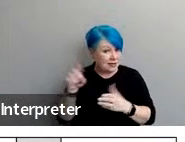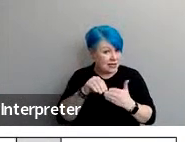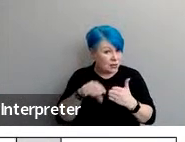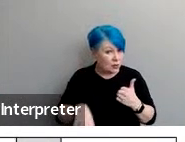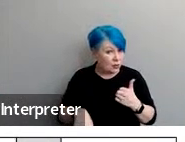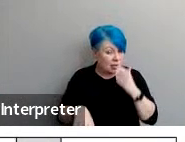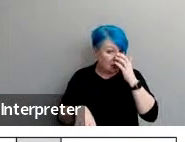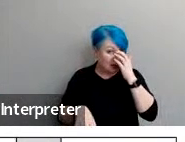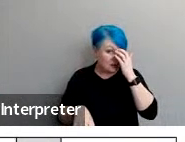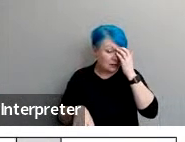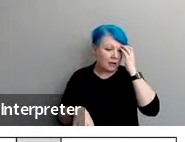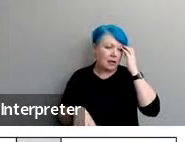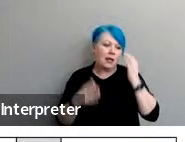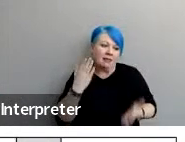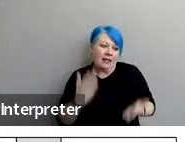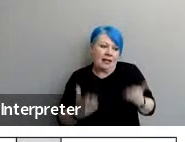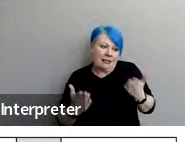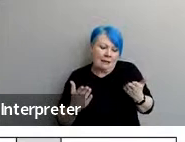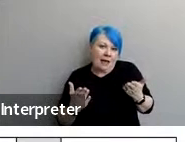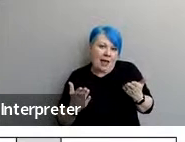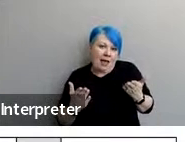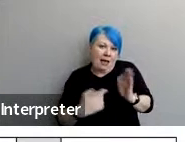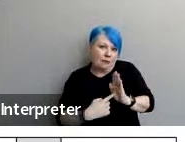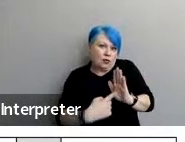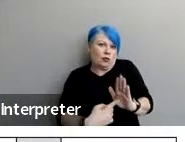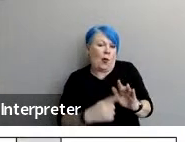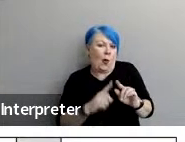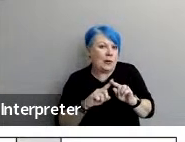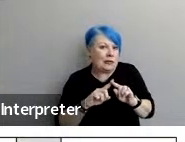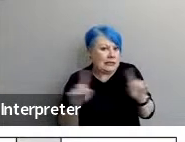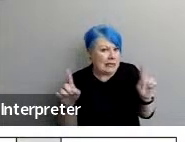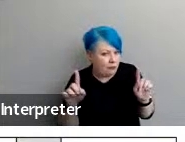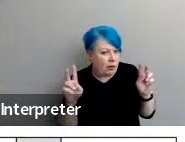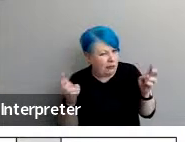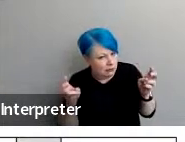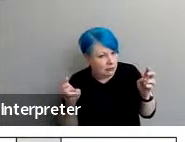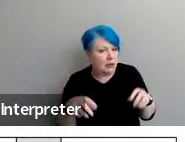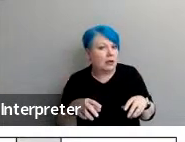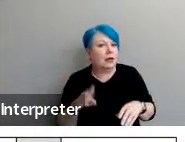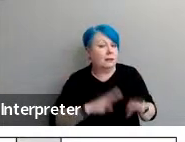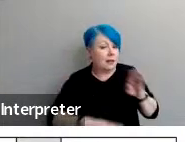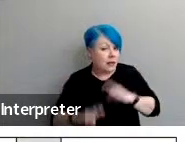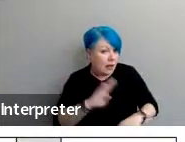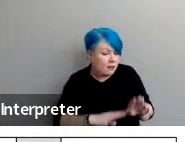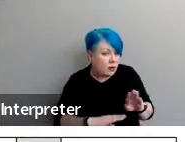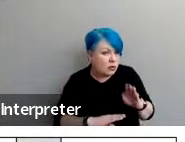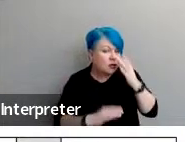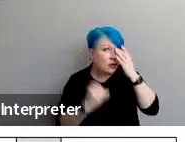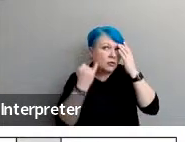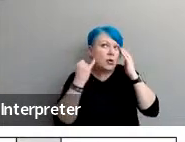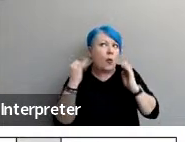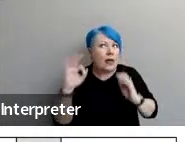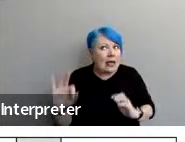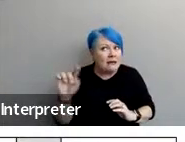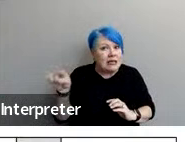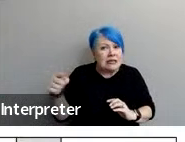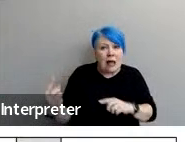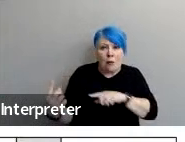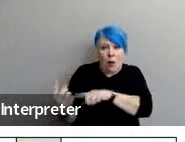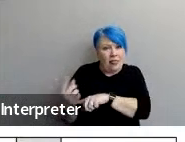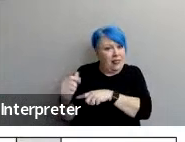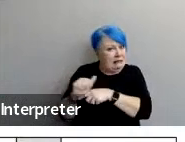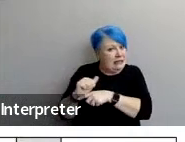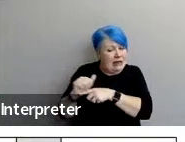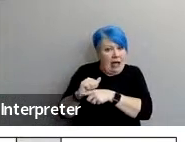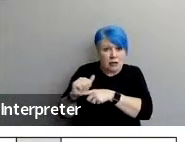have different behaviors? And somebody who is not trained in the room might accidentally escalate